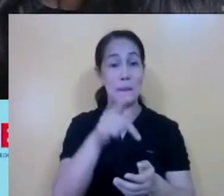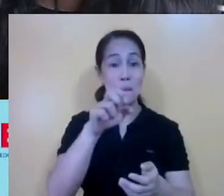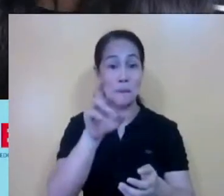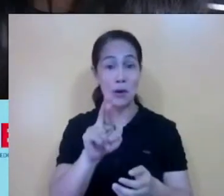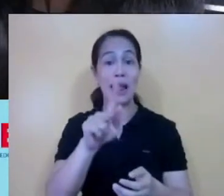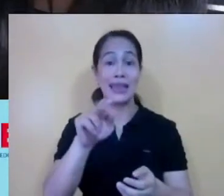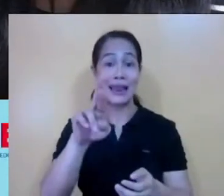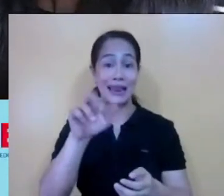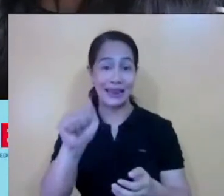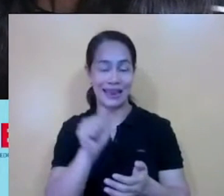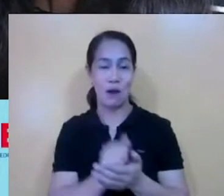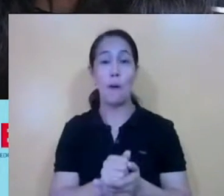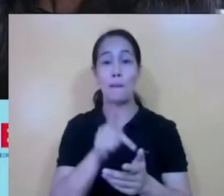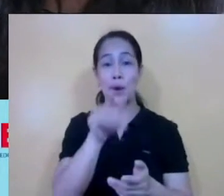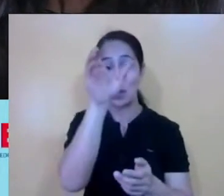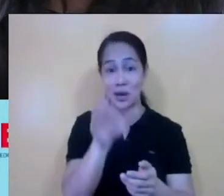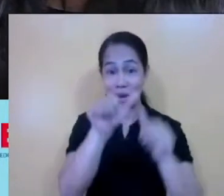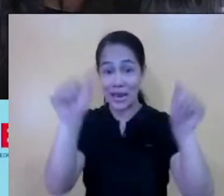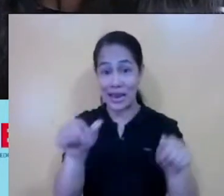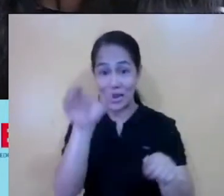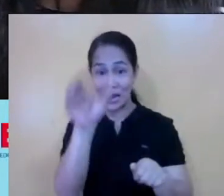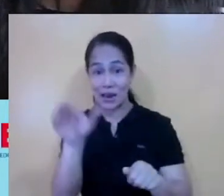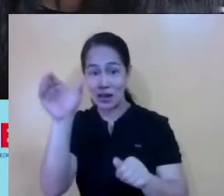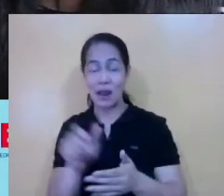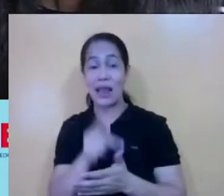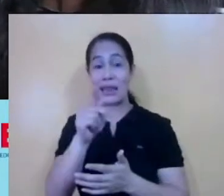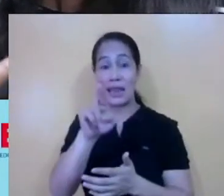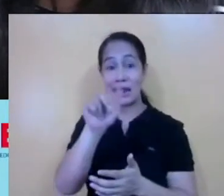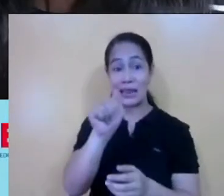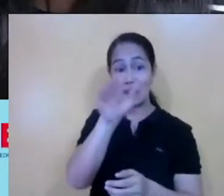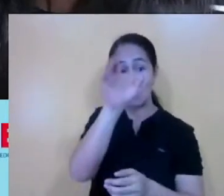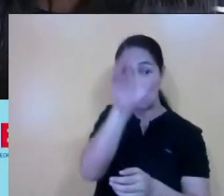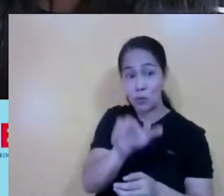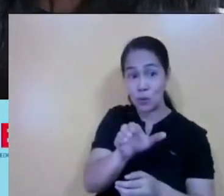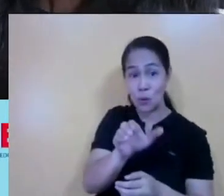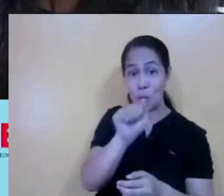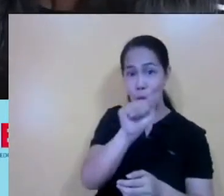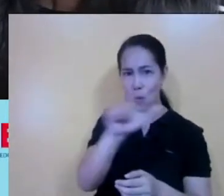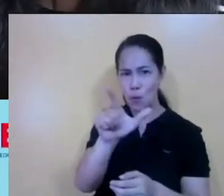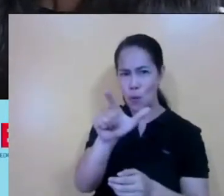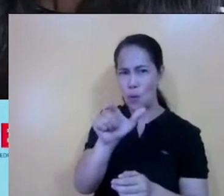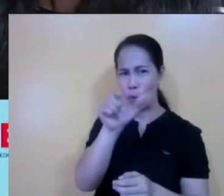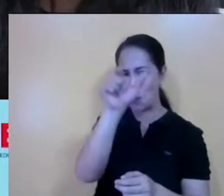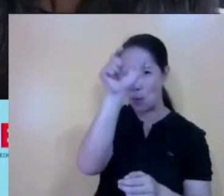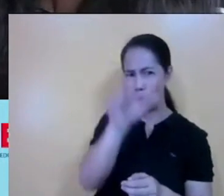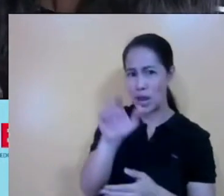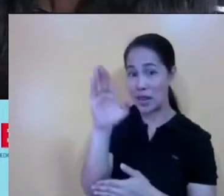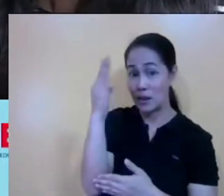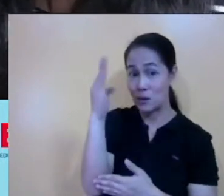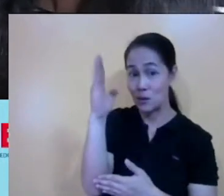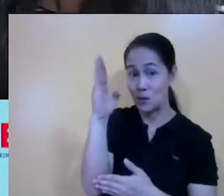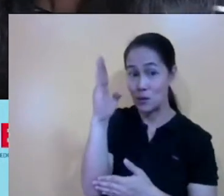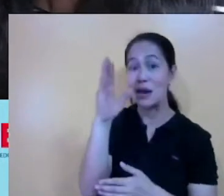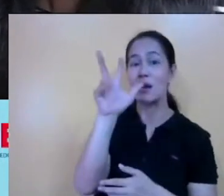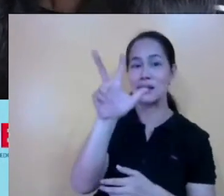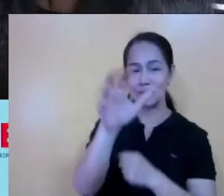domain. So for example, in KRA1, all those highlighted in blue are the year 3 or the school